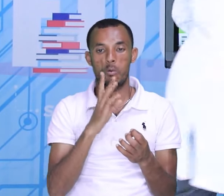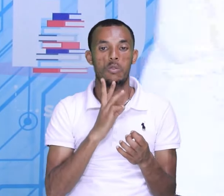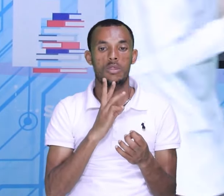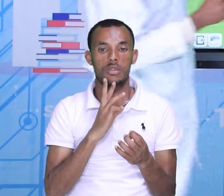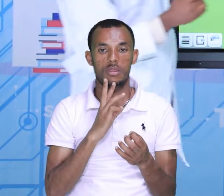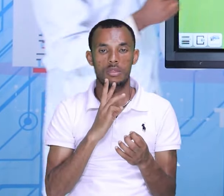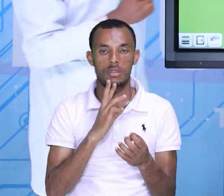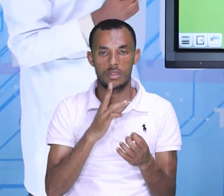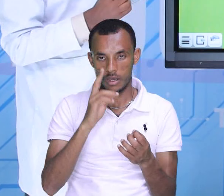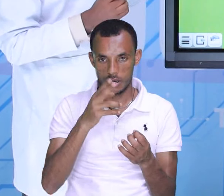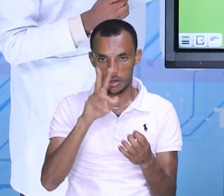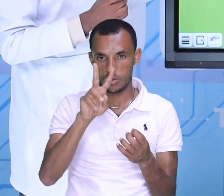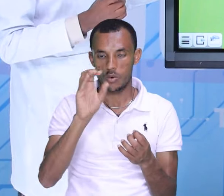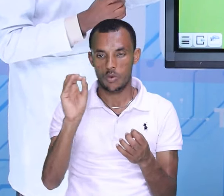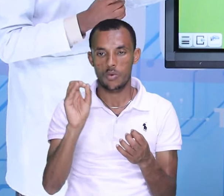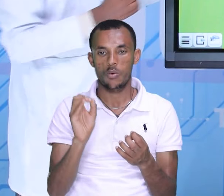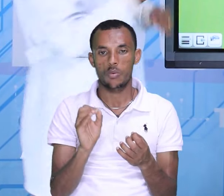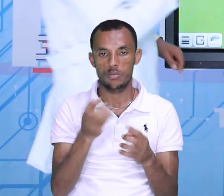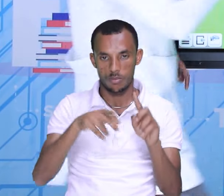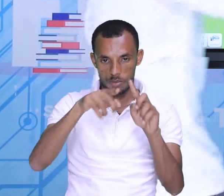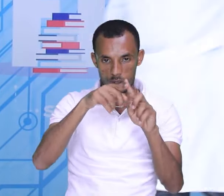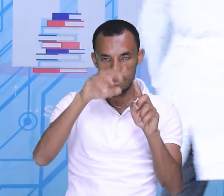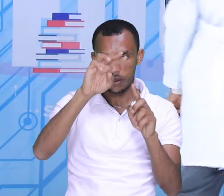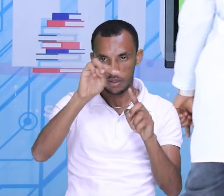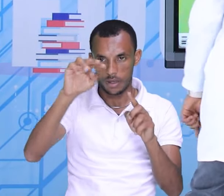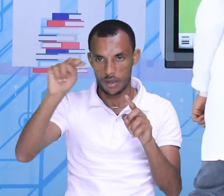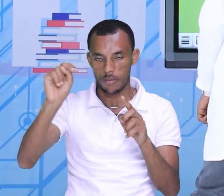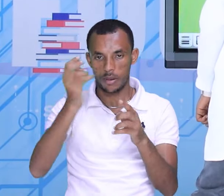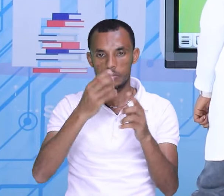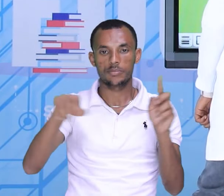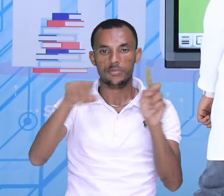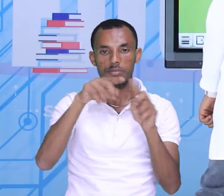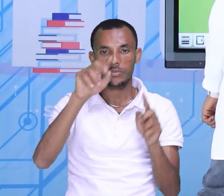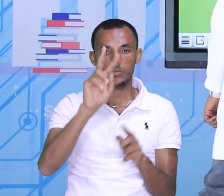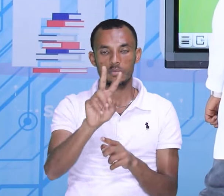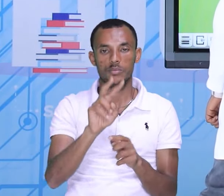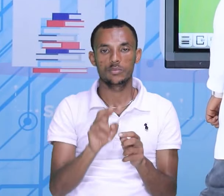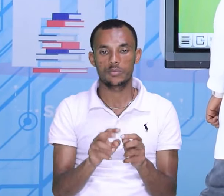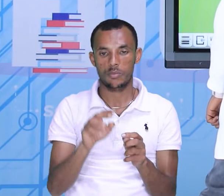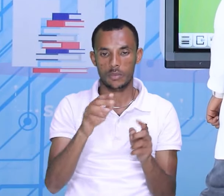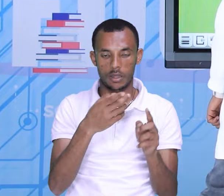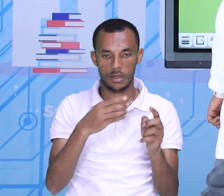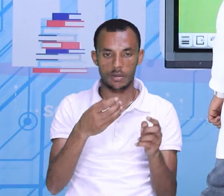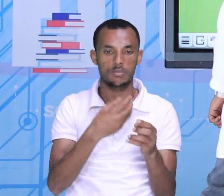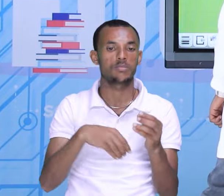H2O. This H2, the remaining one H2, plus Mn plus 2, plus